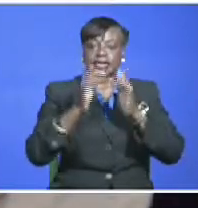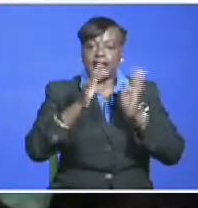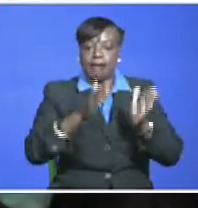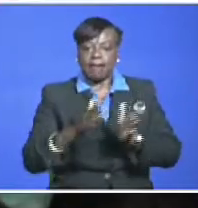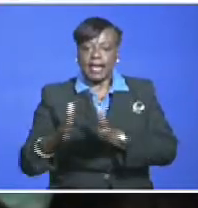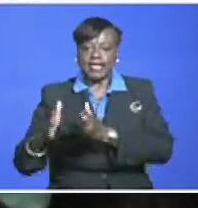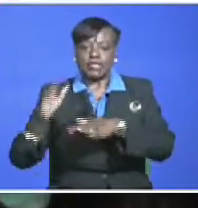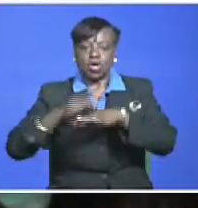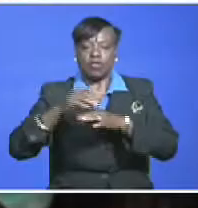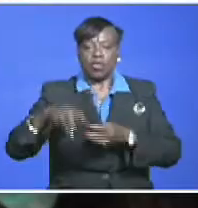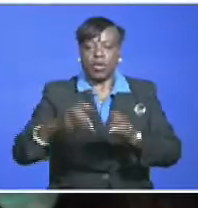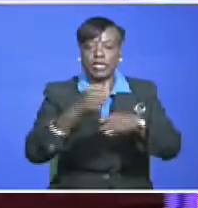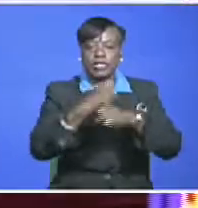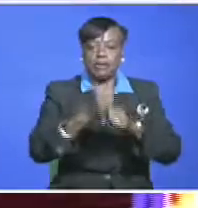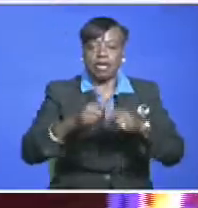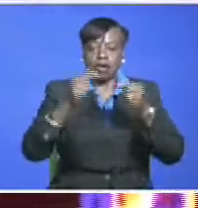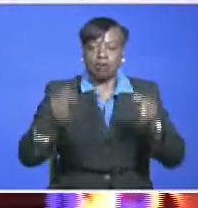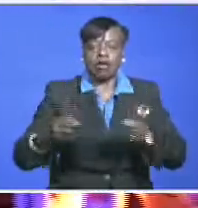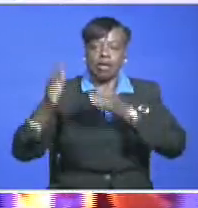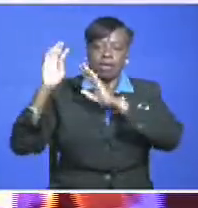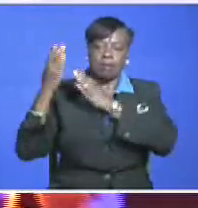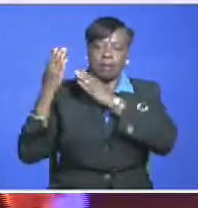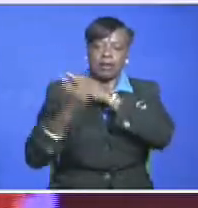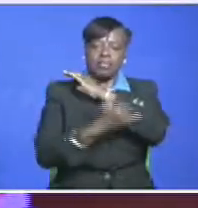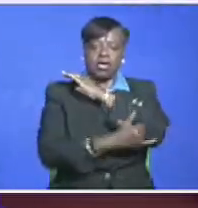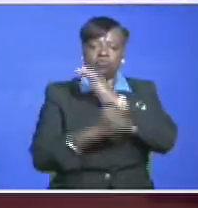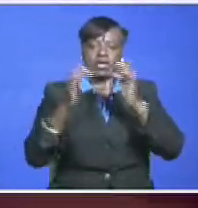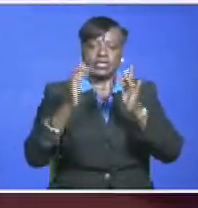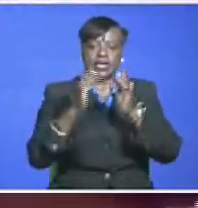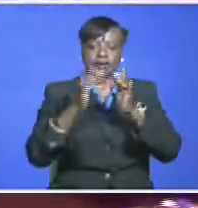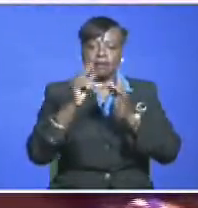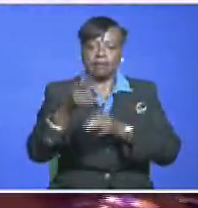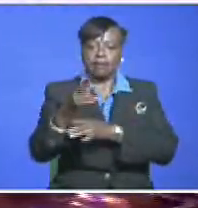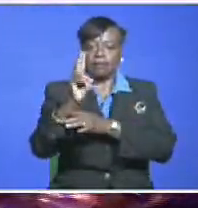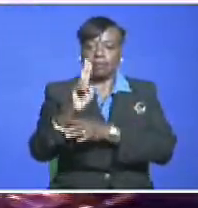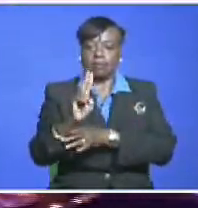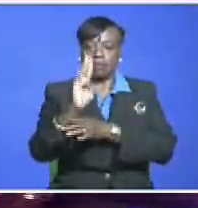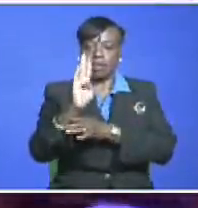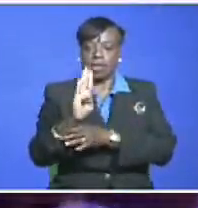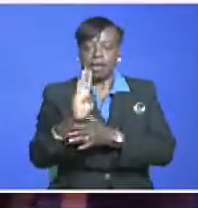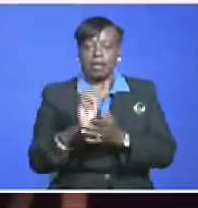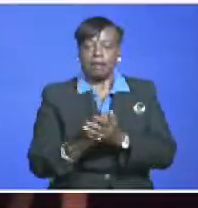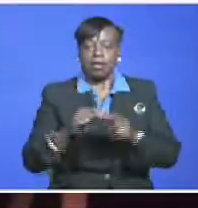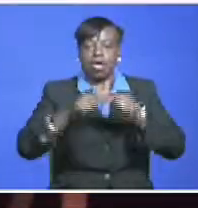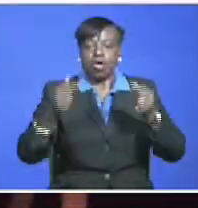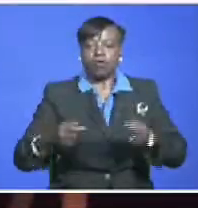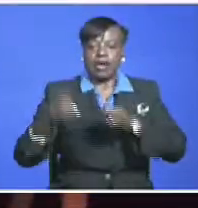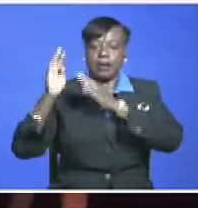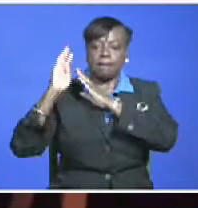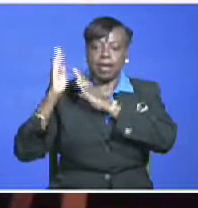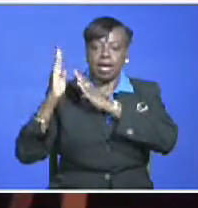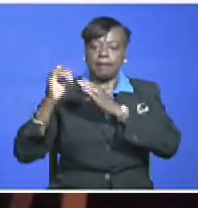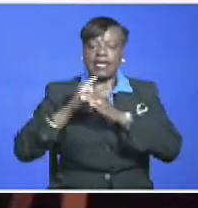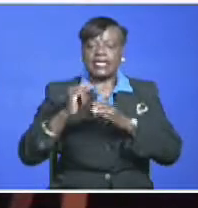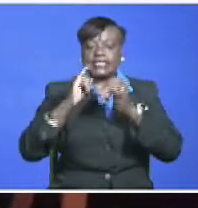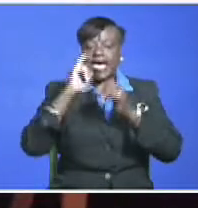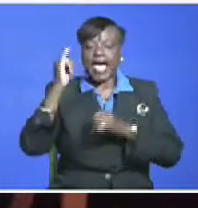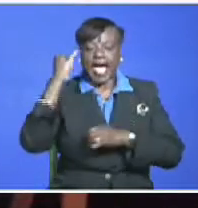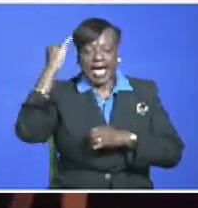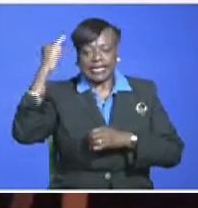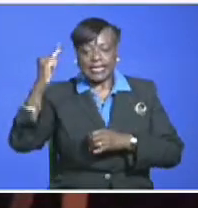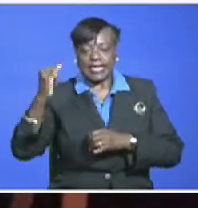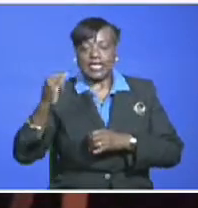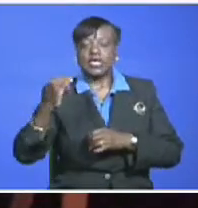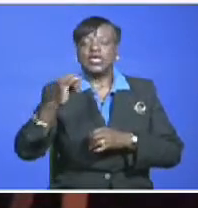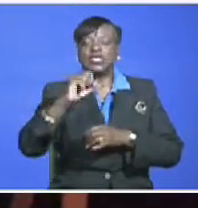underway to make Grand Bahama the country's technological hub. Grand Bahama is ideally suited for